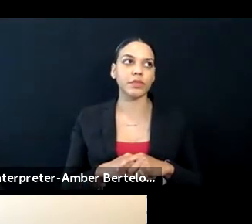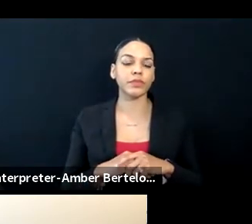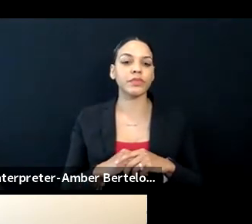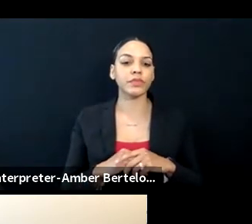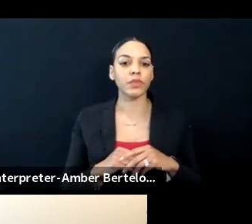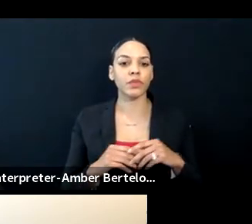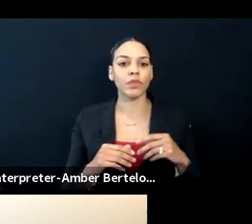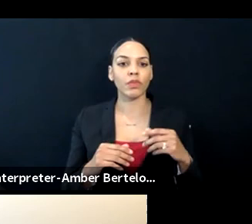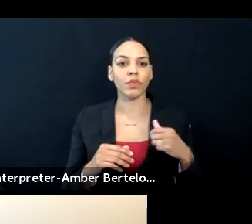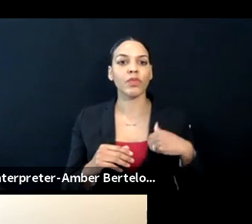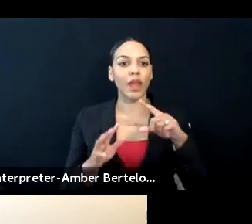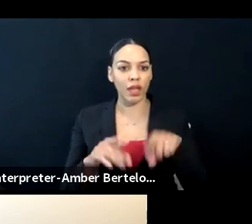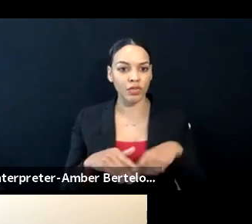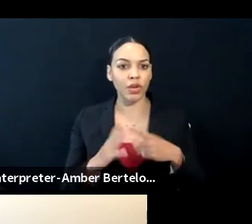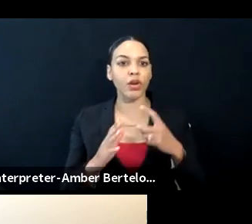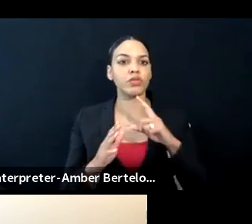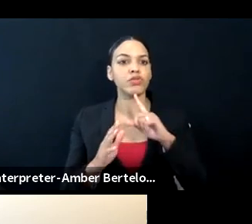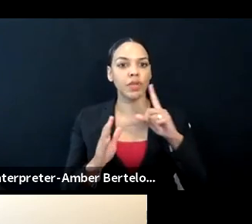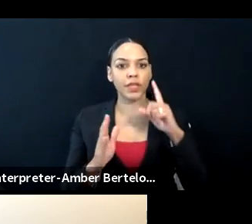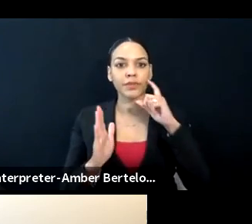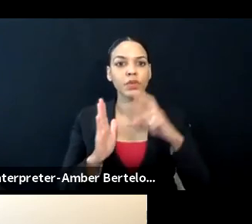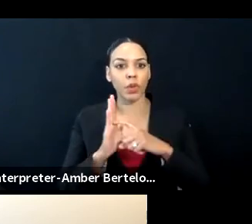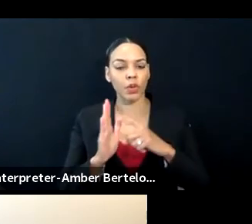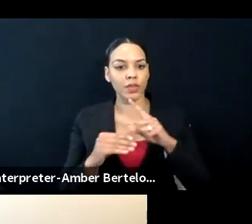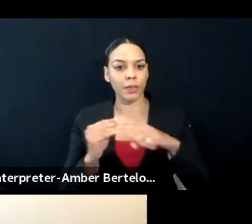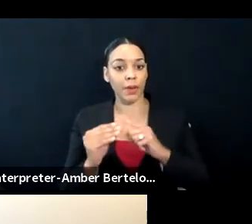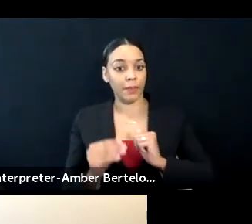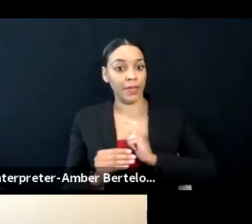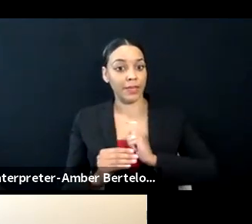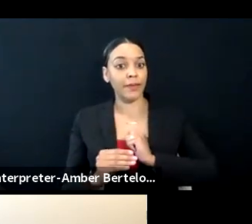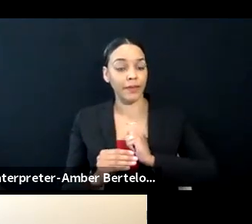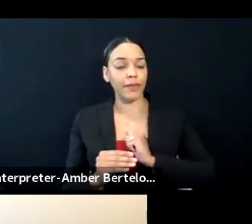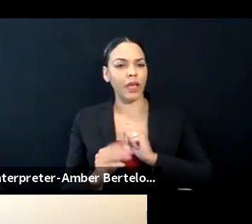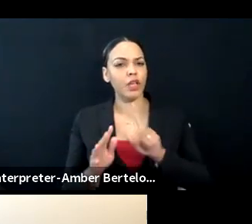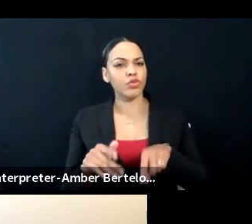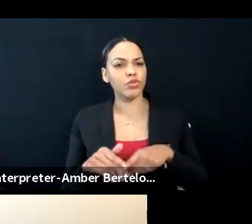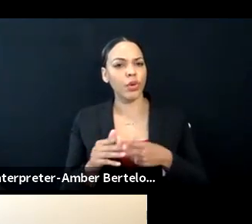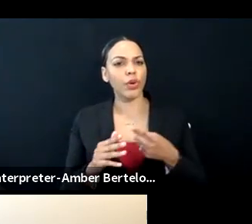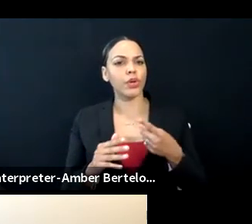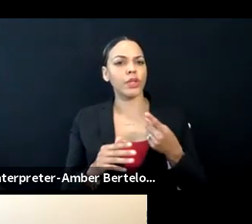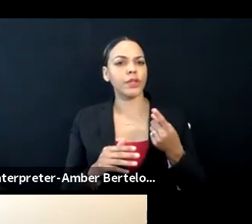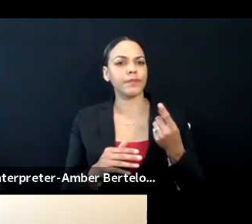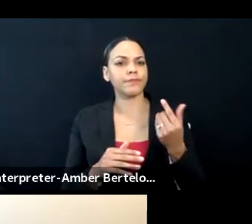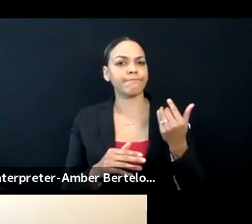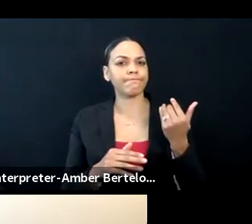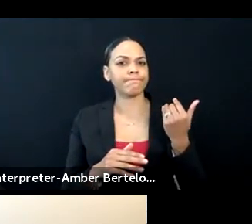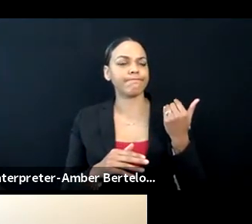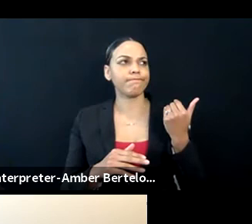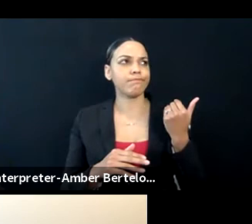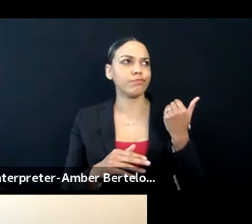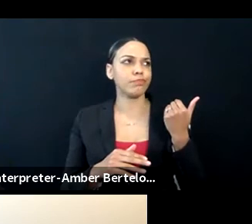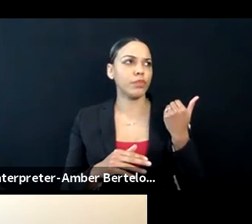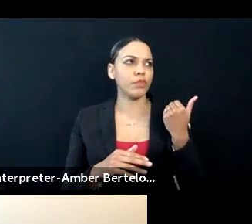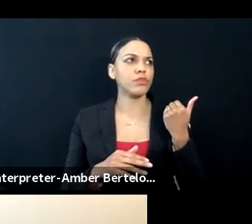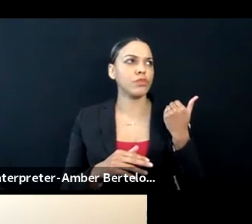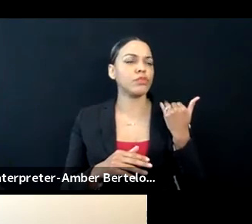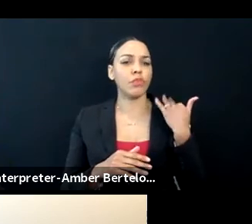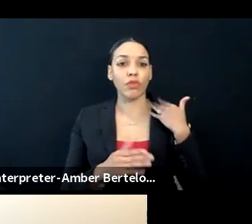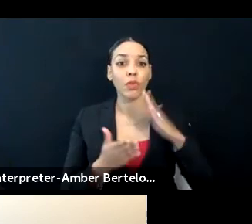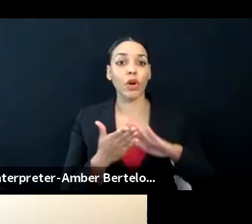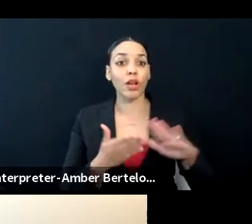that I've started to really note about myself, and something I started when I was in a college,